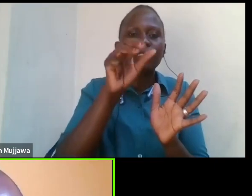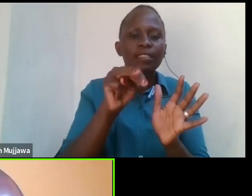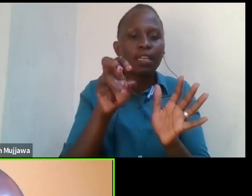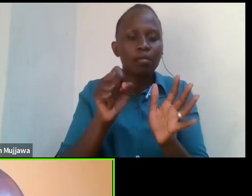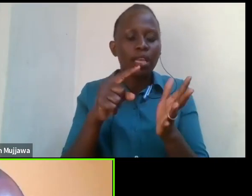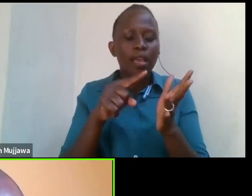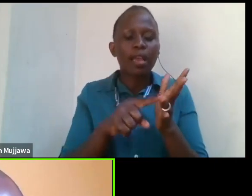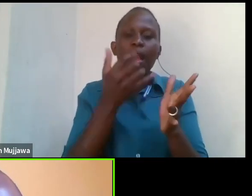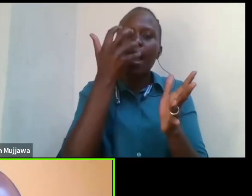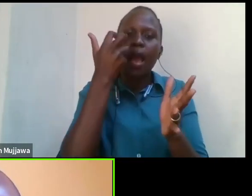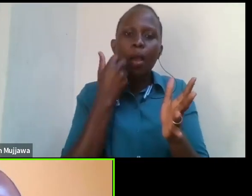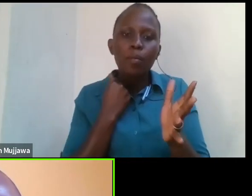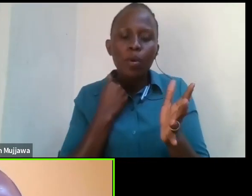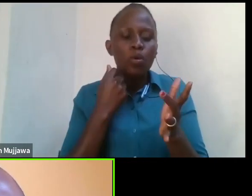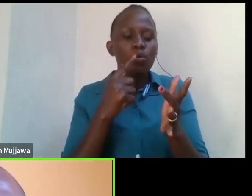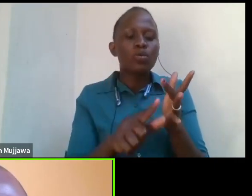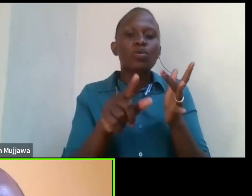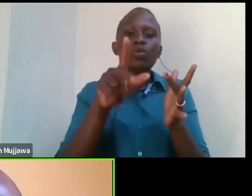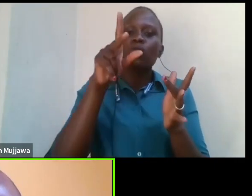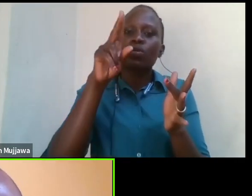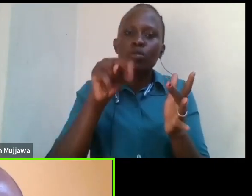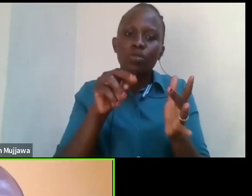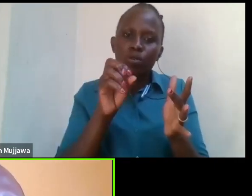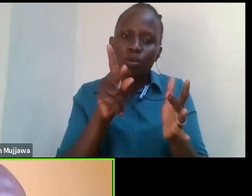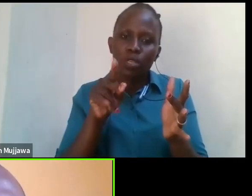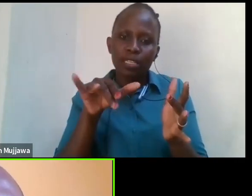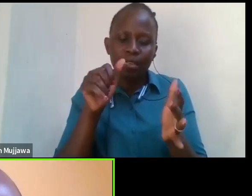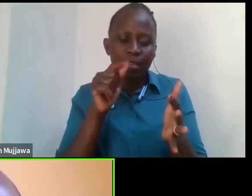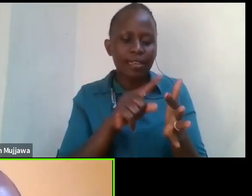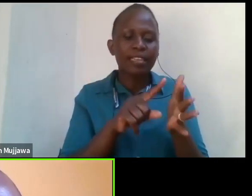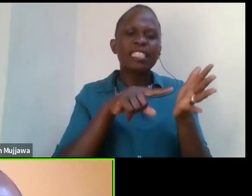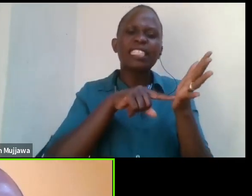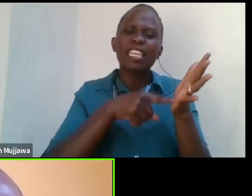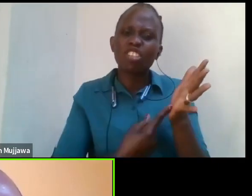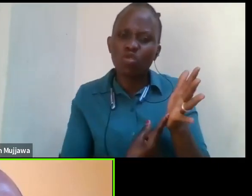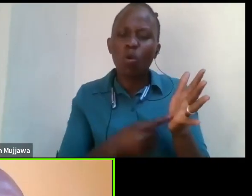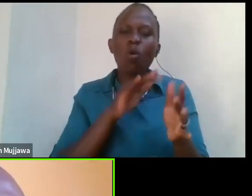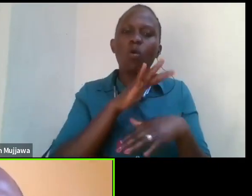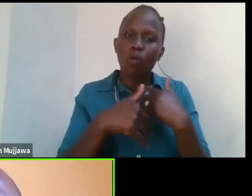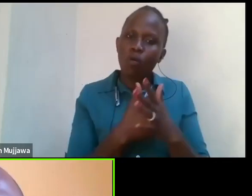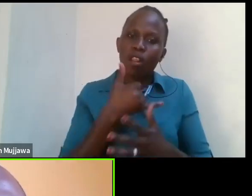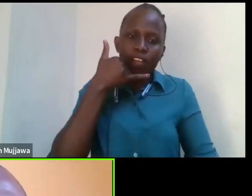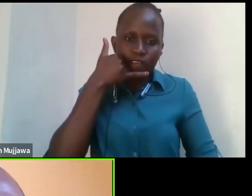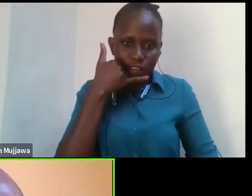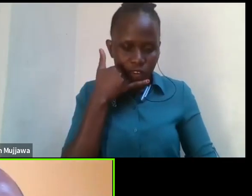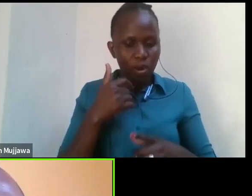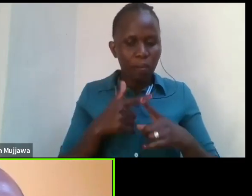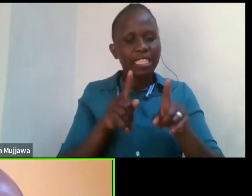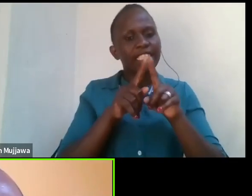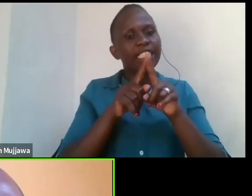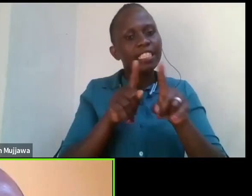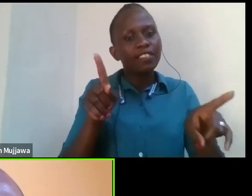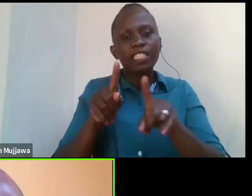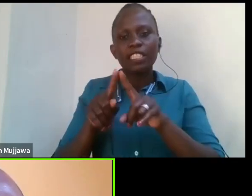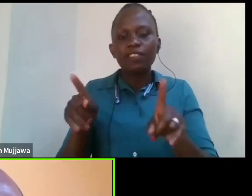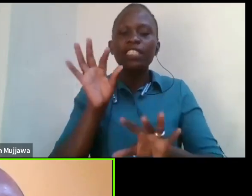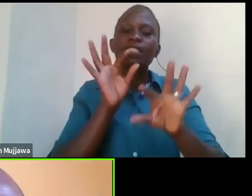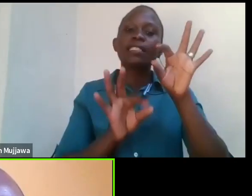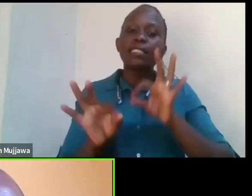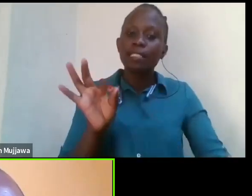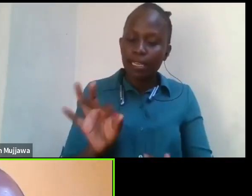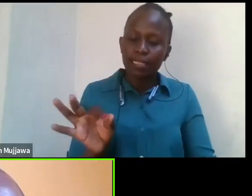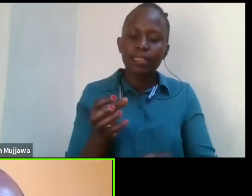of a Nokia or Tecno. All those are phones, but the designs are different. So majority